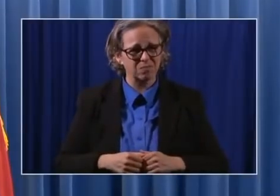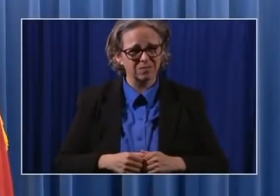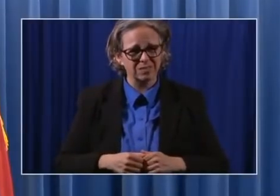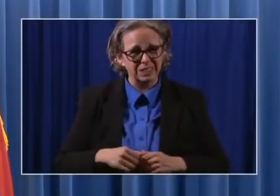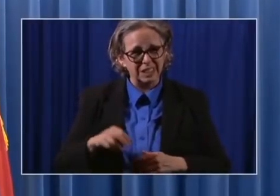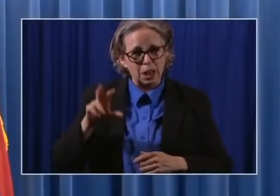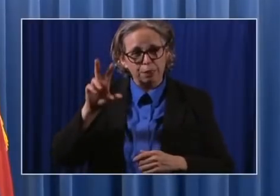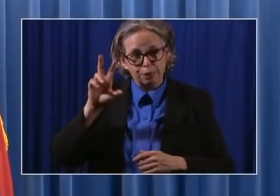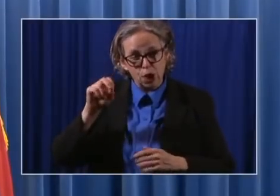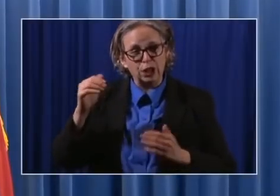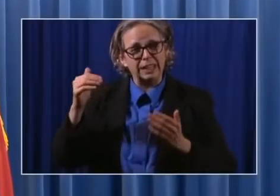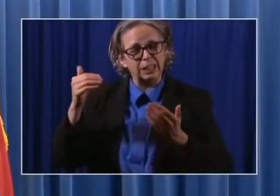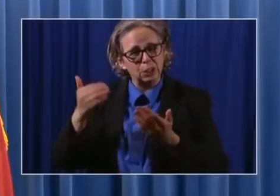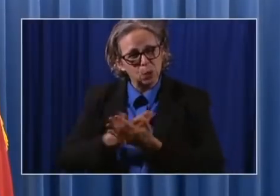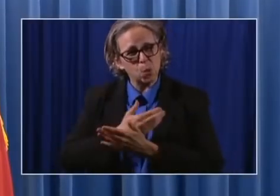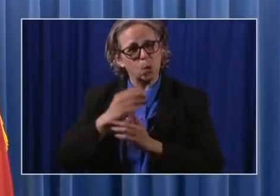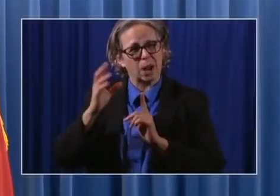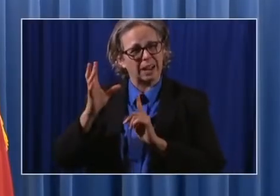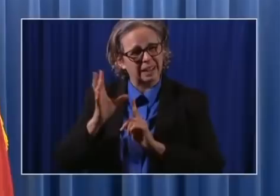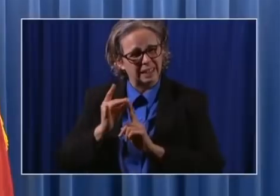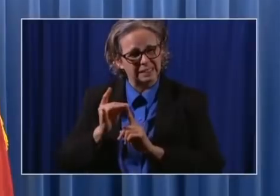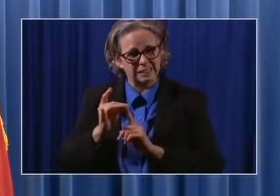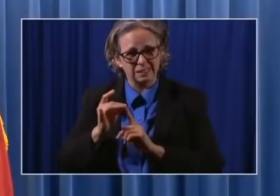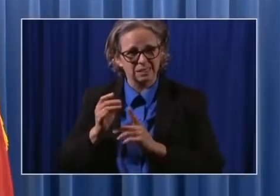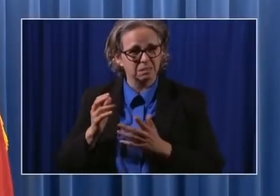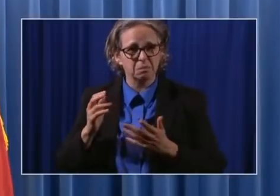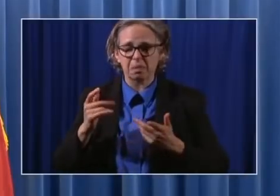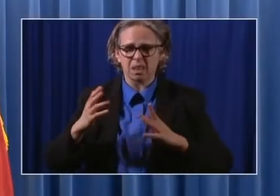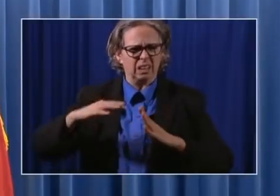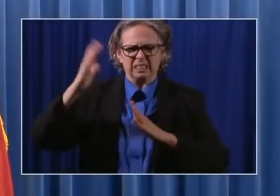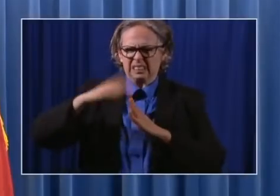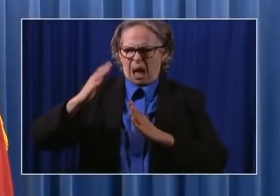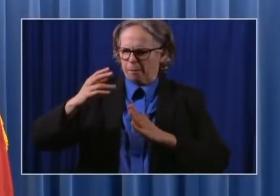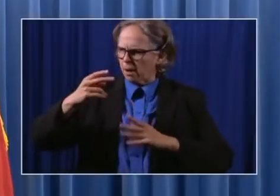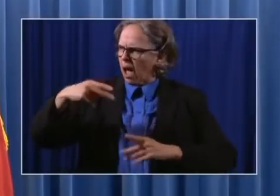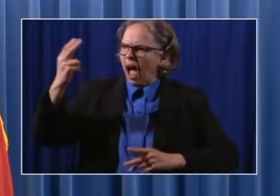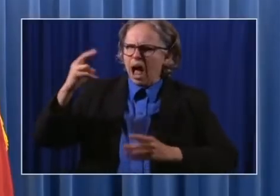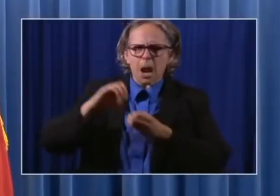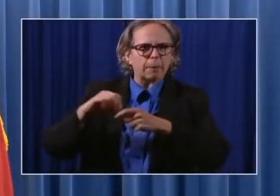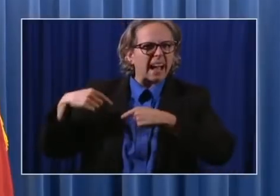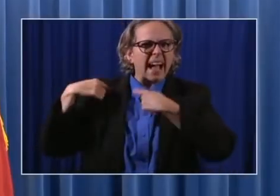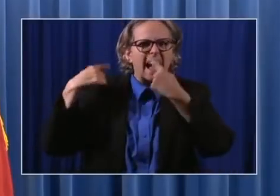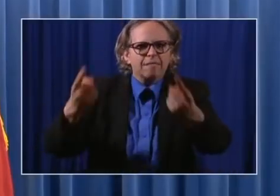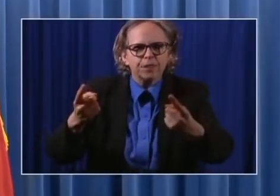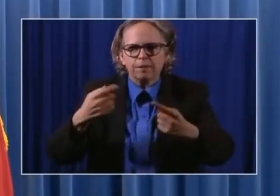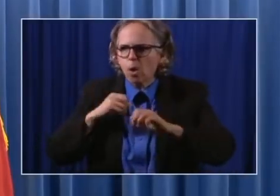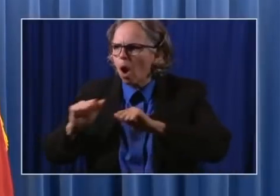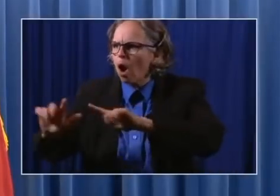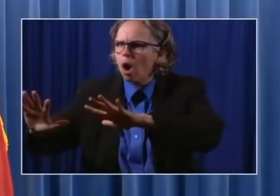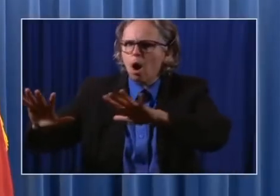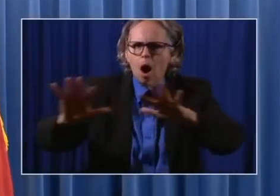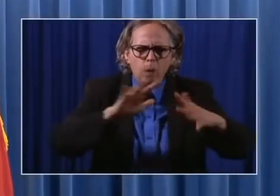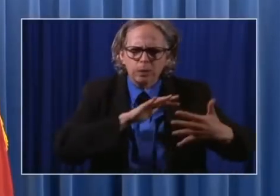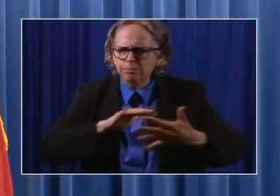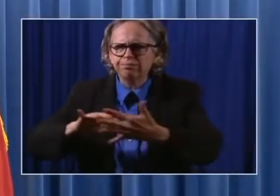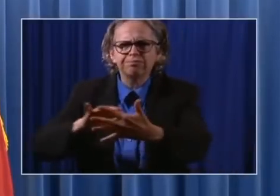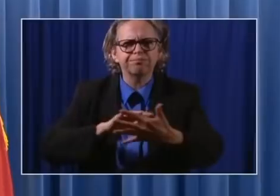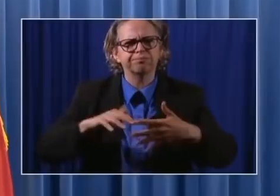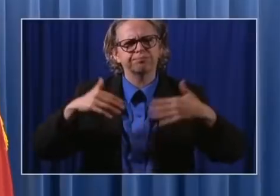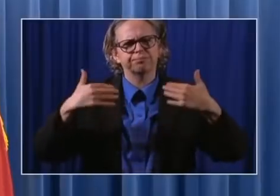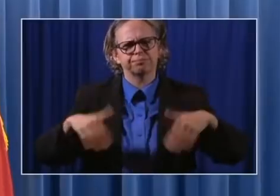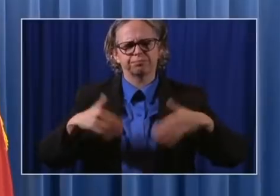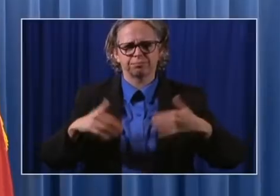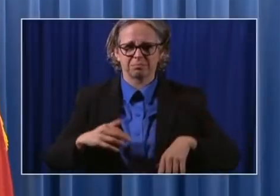cases, which is a higher number than any other 2-week period they've had. In fact, over 1/3 of the total cases for the entire pandemic have